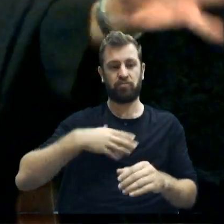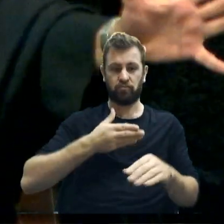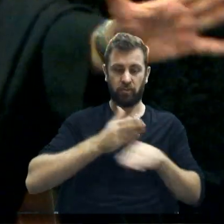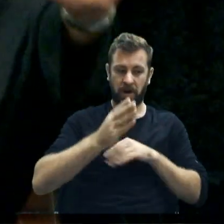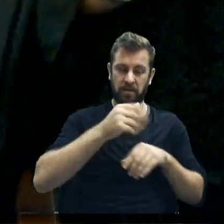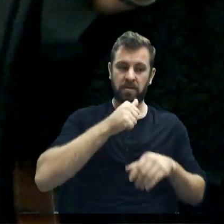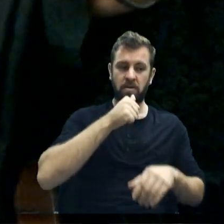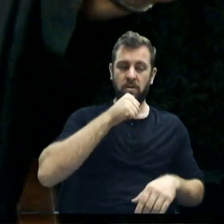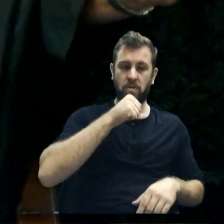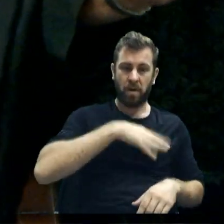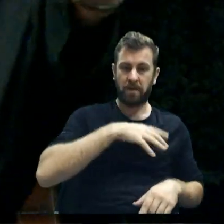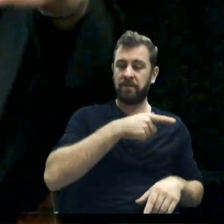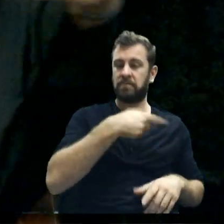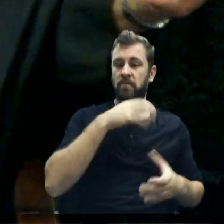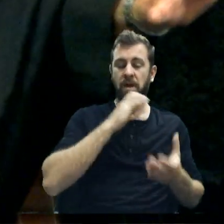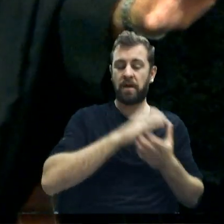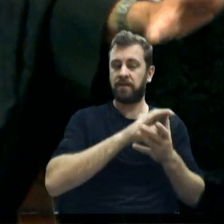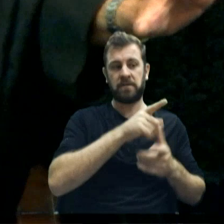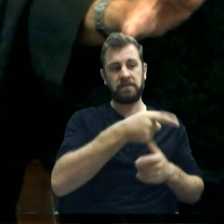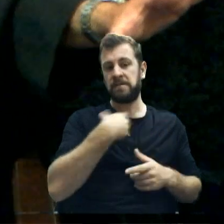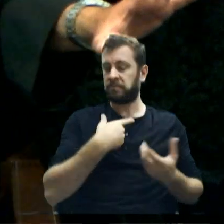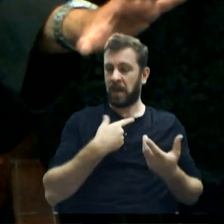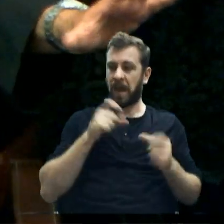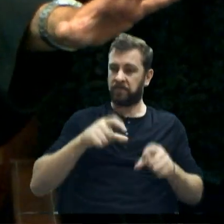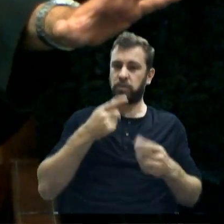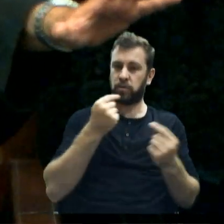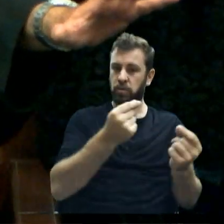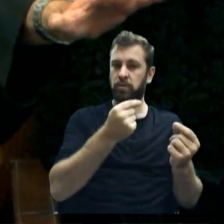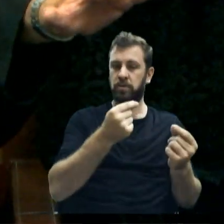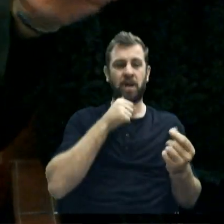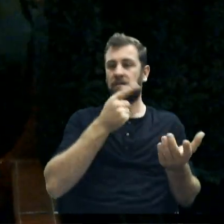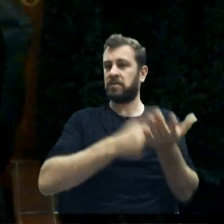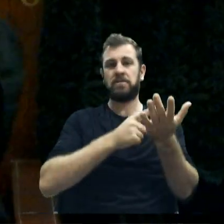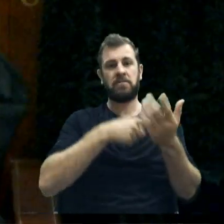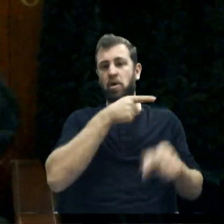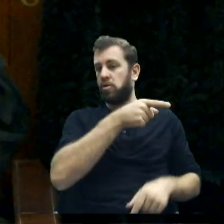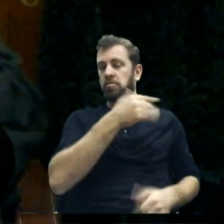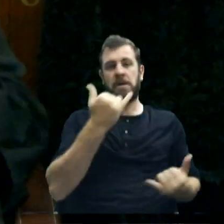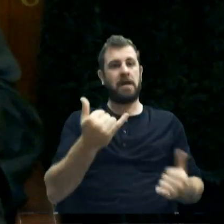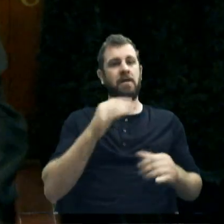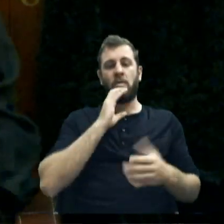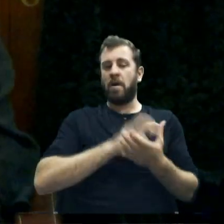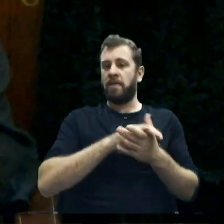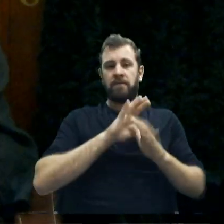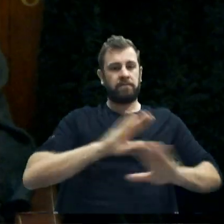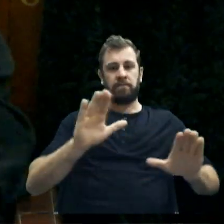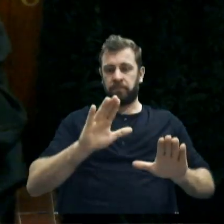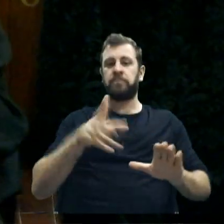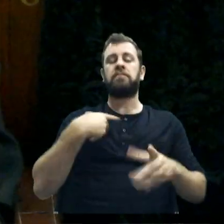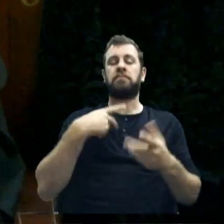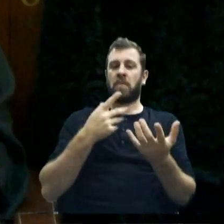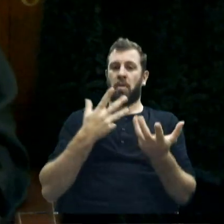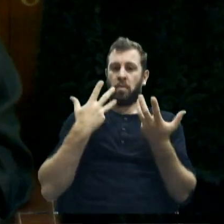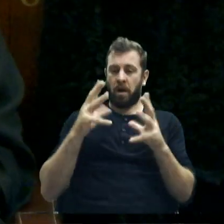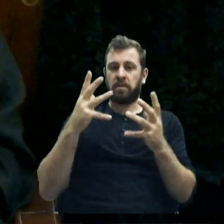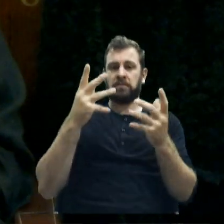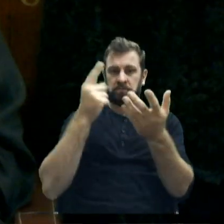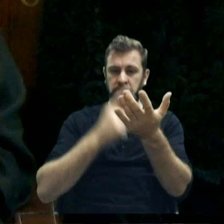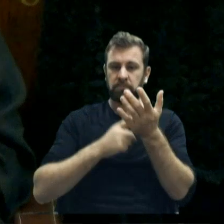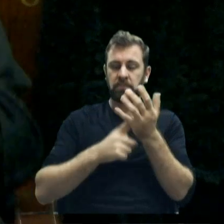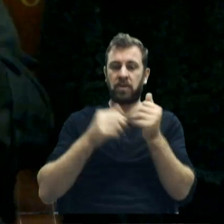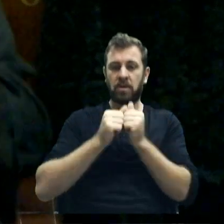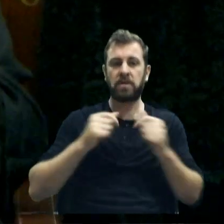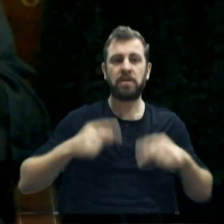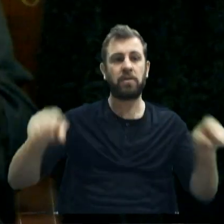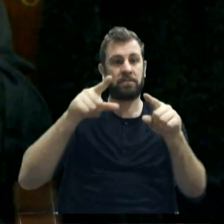is or she isn't, that's her discussion. I'm not here to talk about her tonight. I'm here to talk about us, and I'm with you. I equally need to pick up my